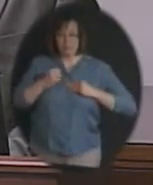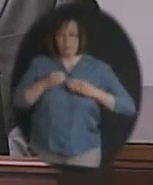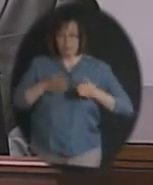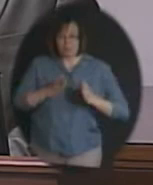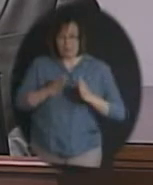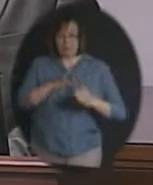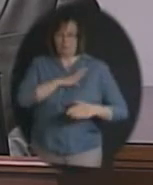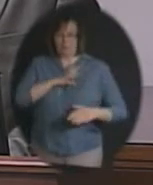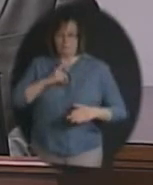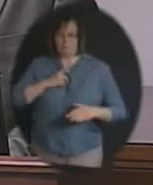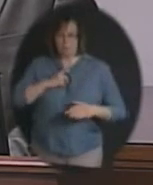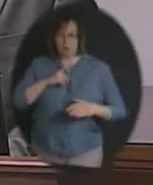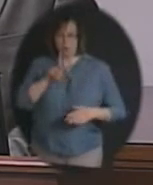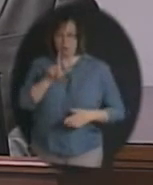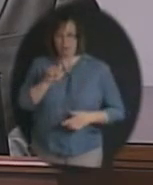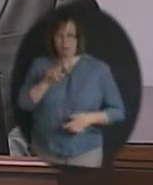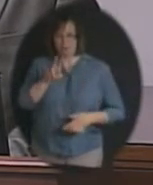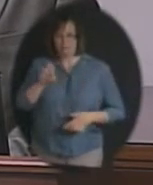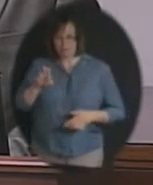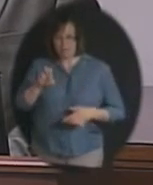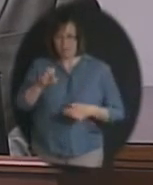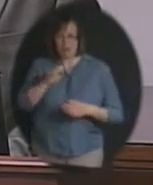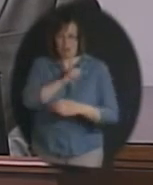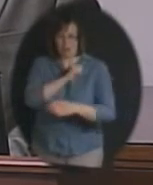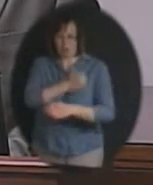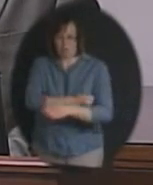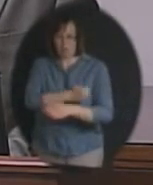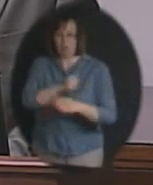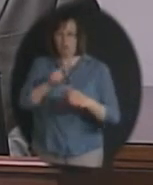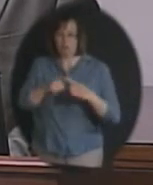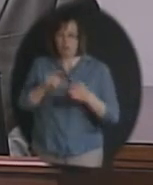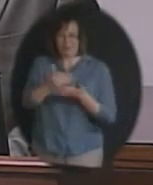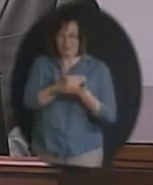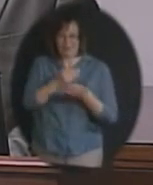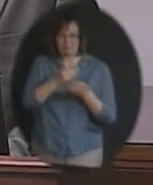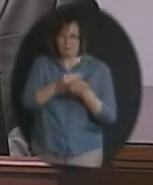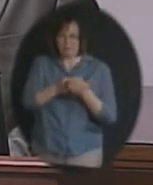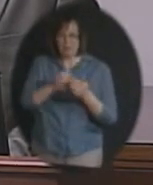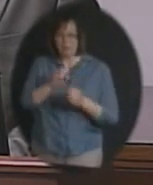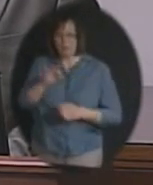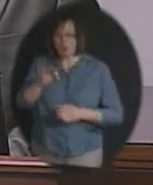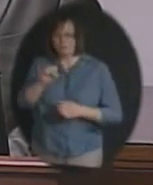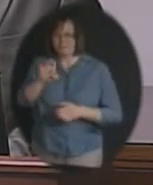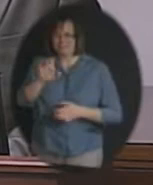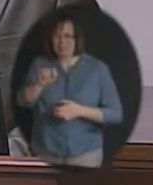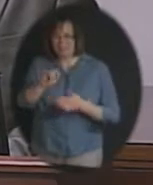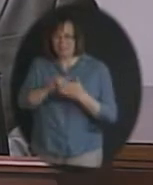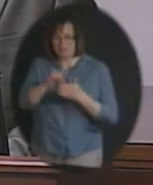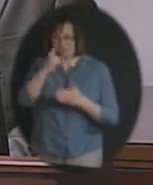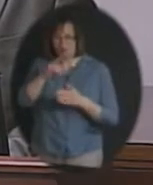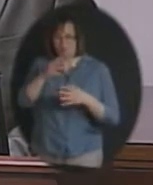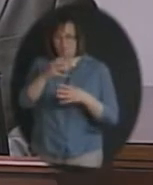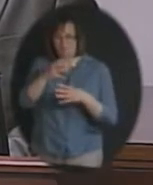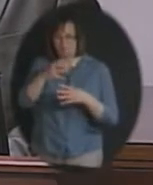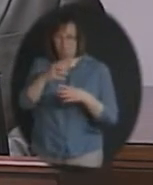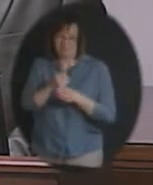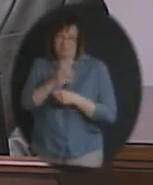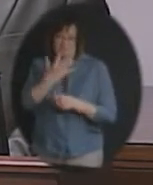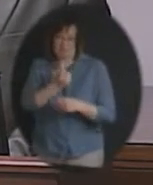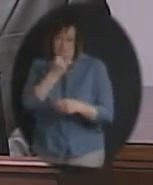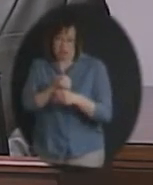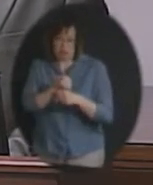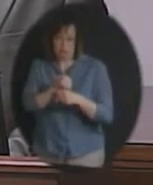the board levy authority to collect funds to offset that for basically 5 years.